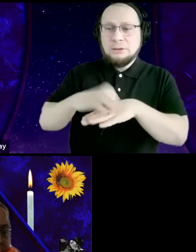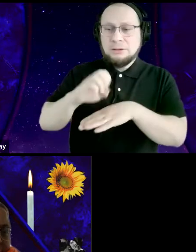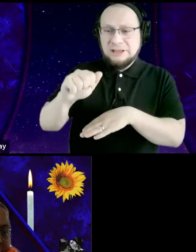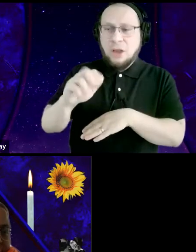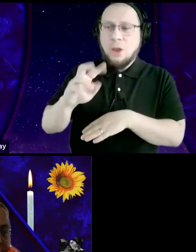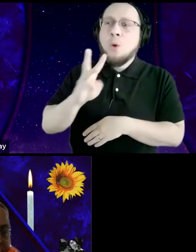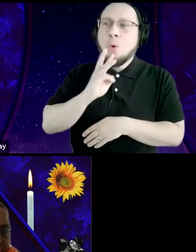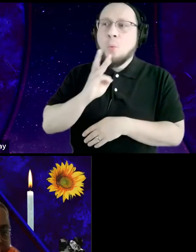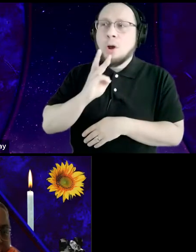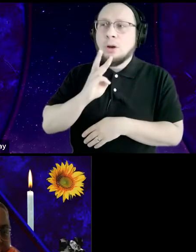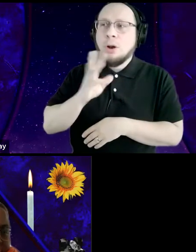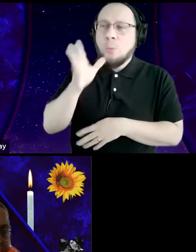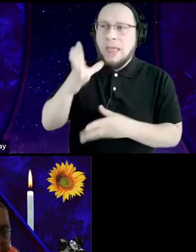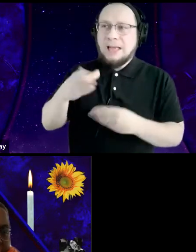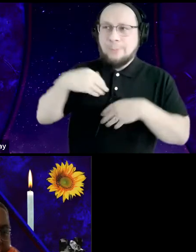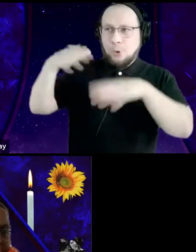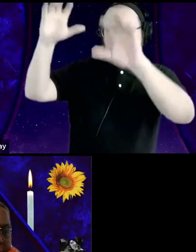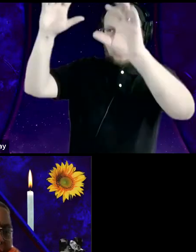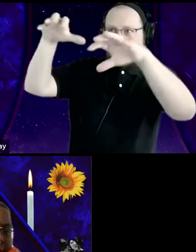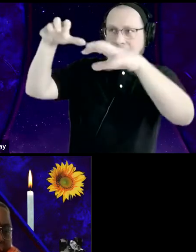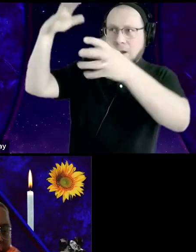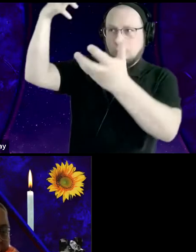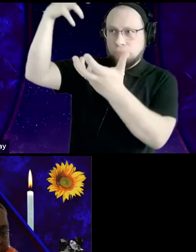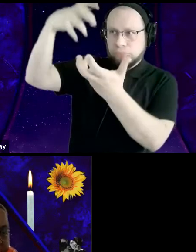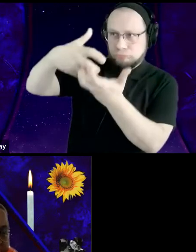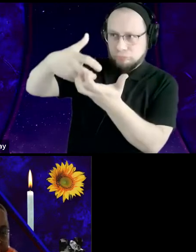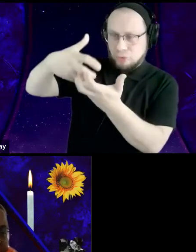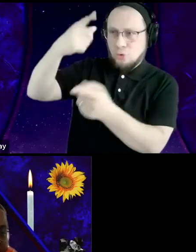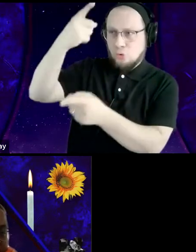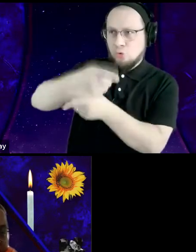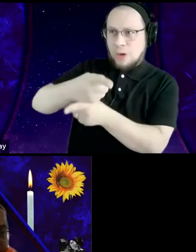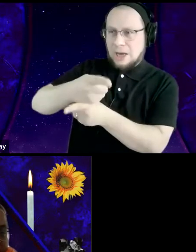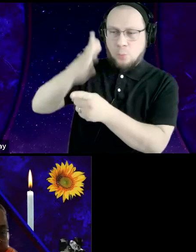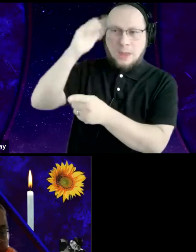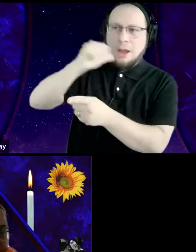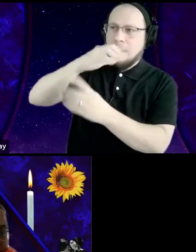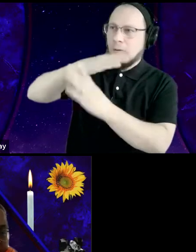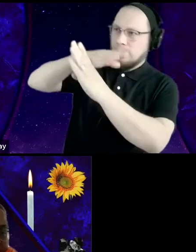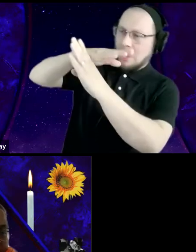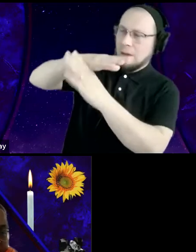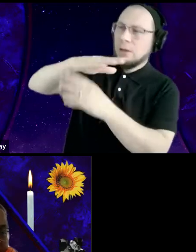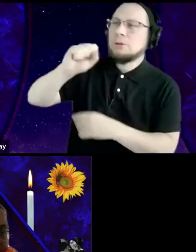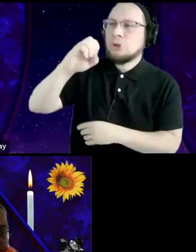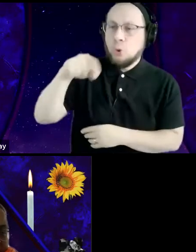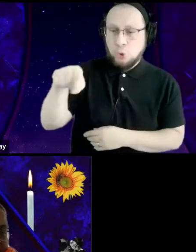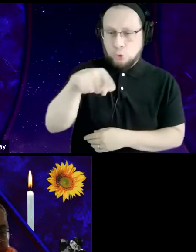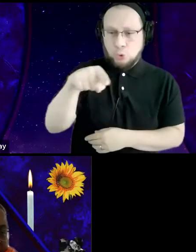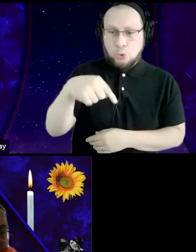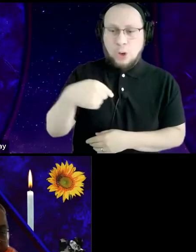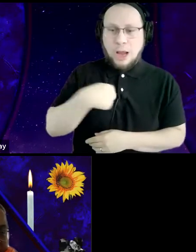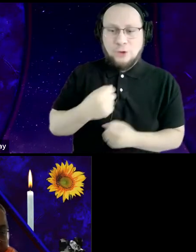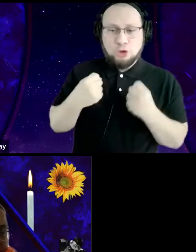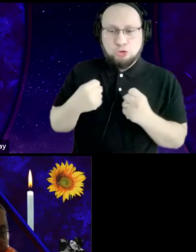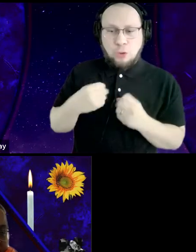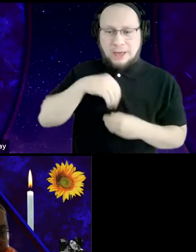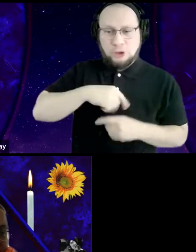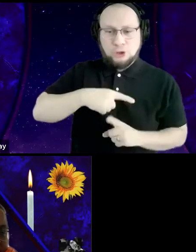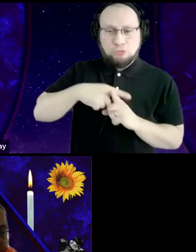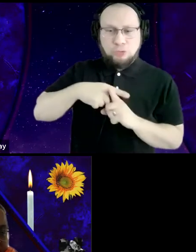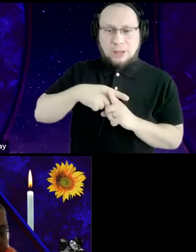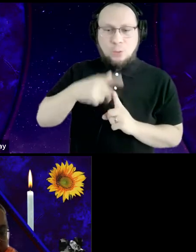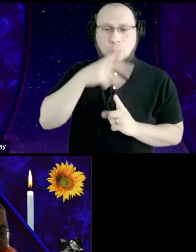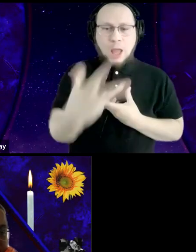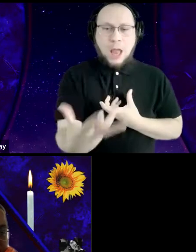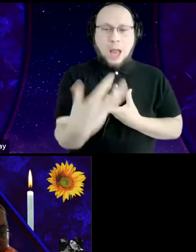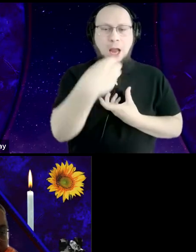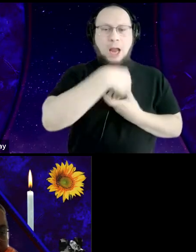receives rain still, and in abundance addeth to his store. So thou, being rich in will, add to thy will. One